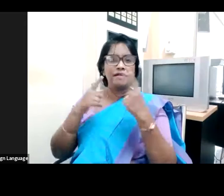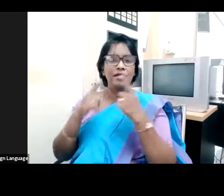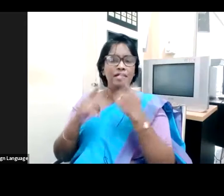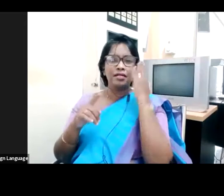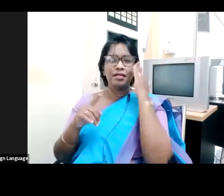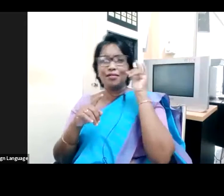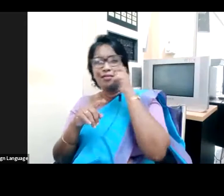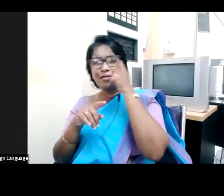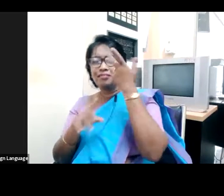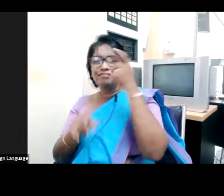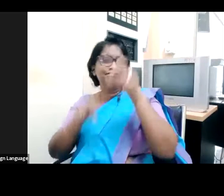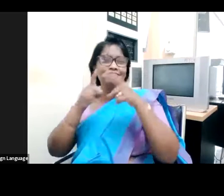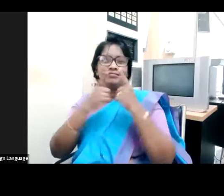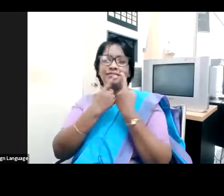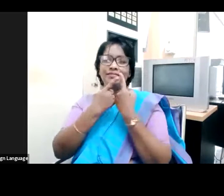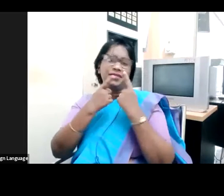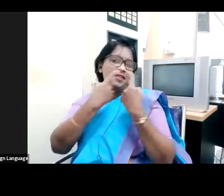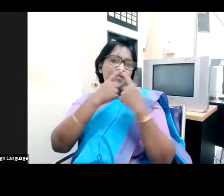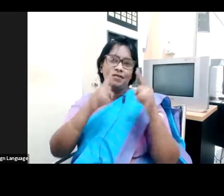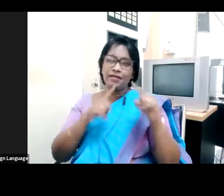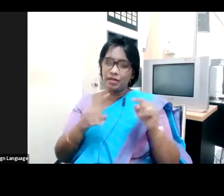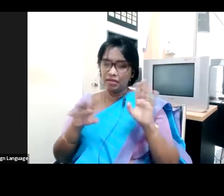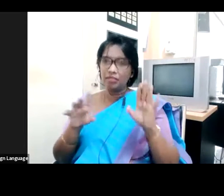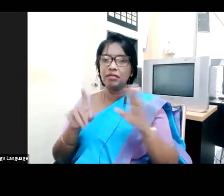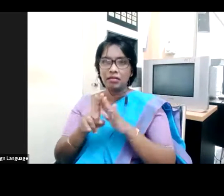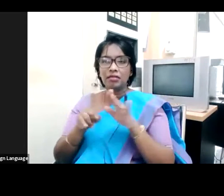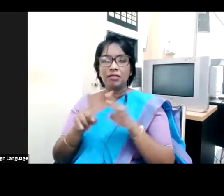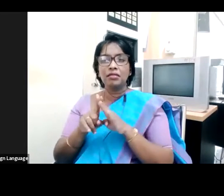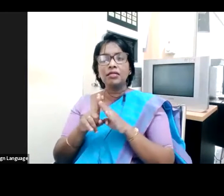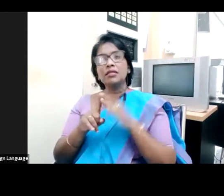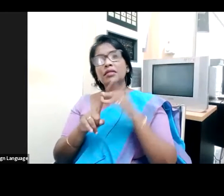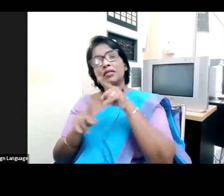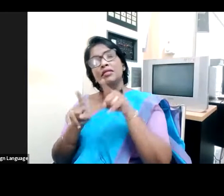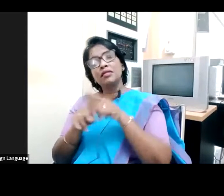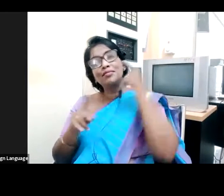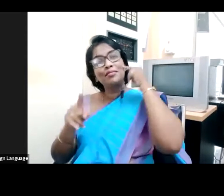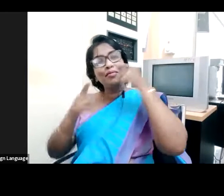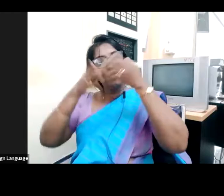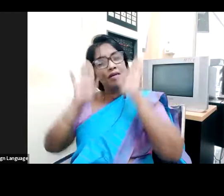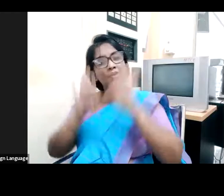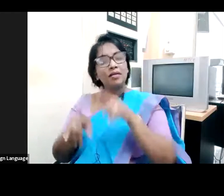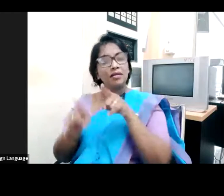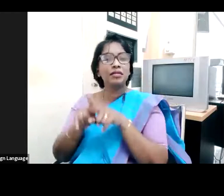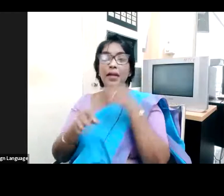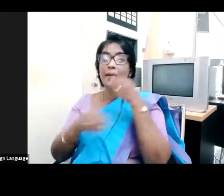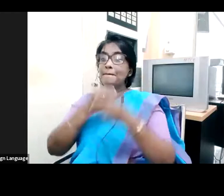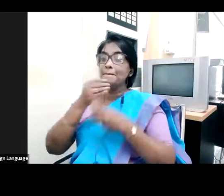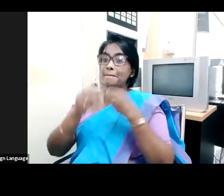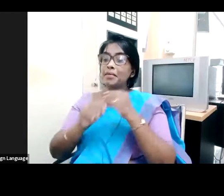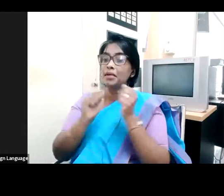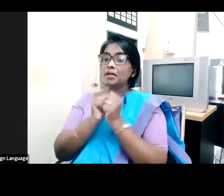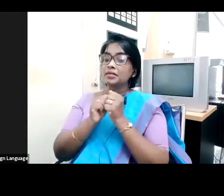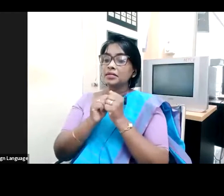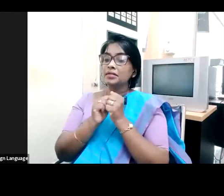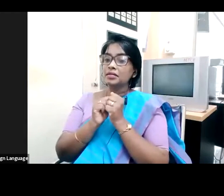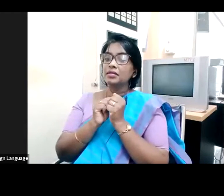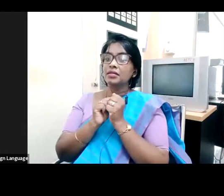current workplace. Particularly if you take the manufacturing and other workplaces, you have hierarchy, you